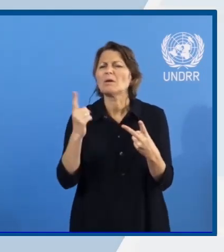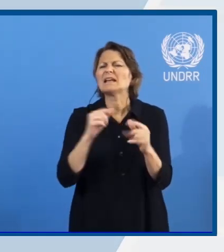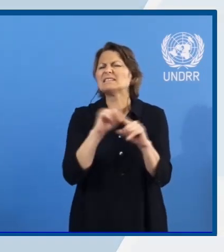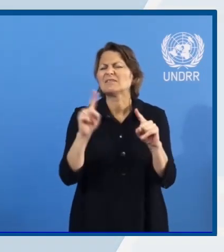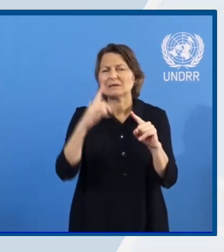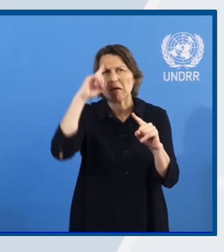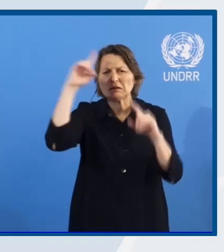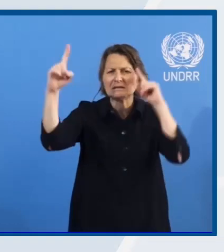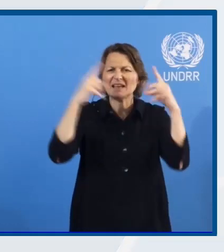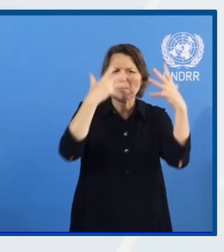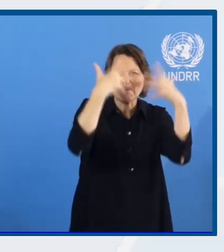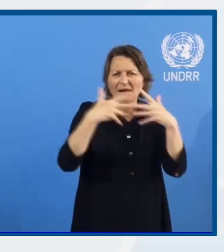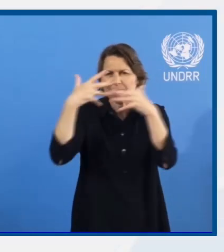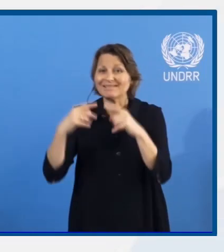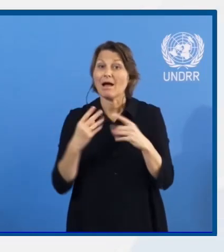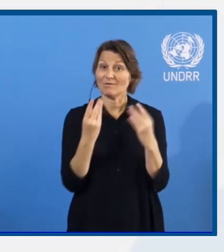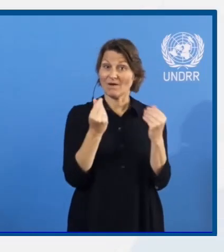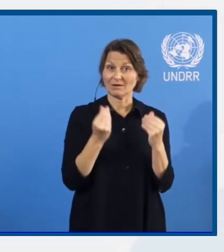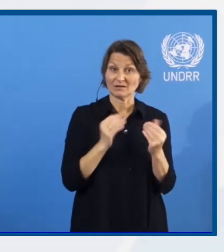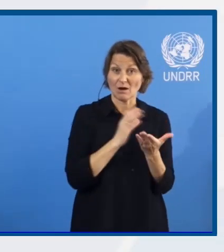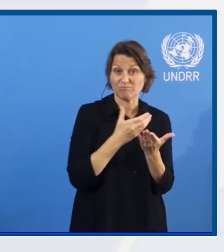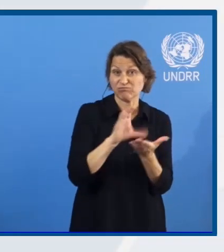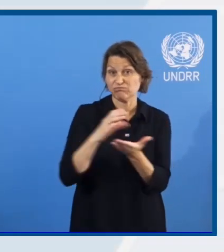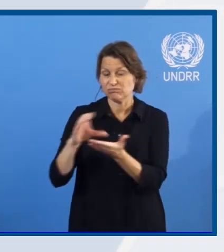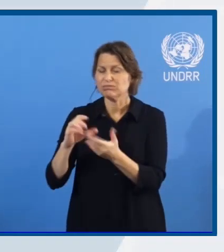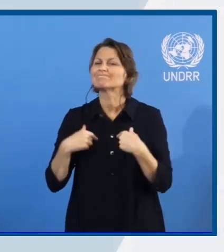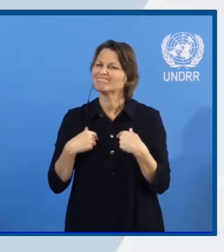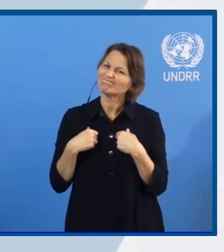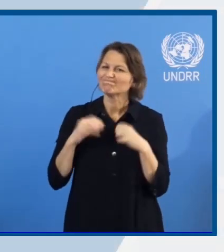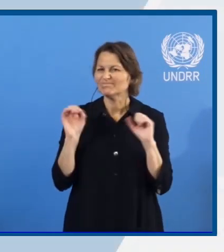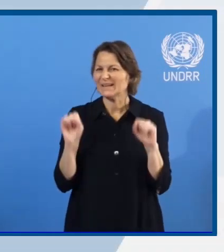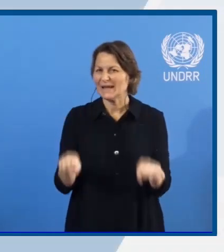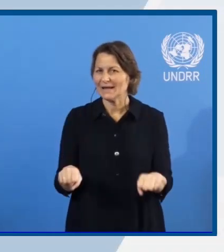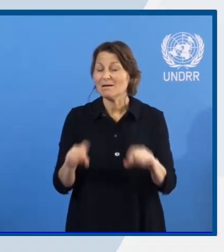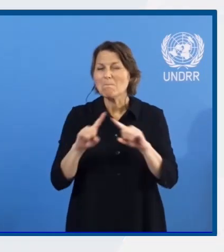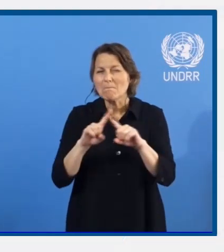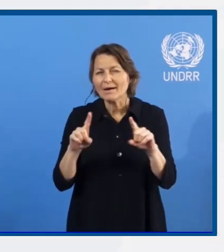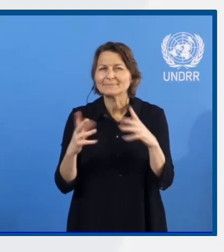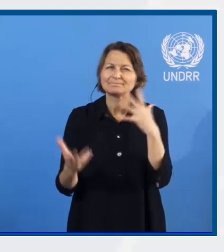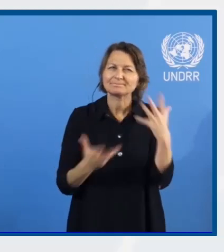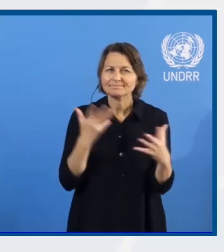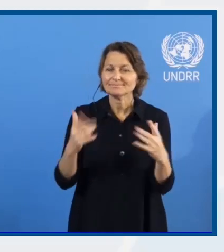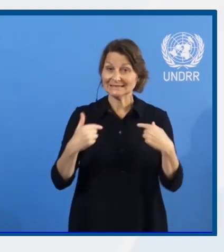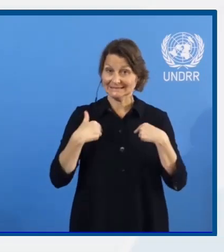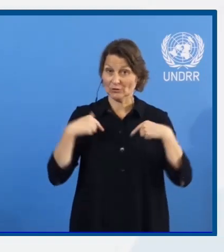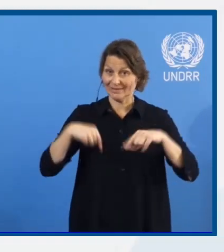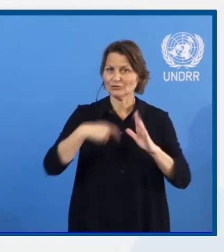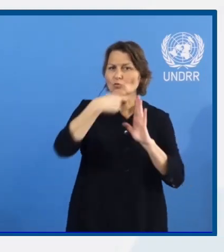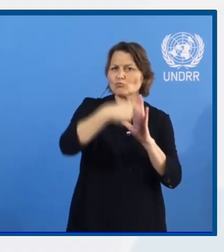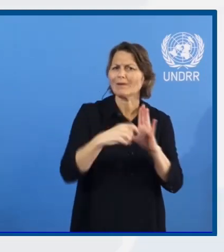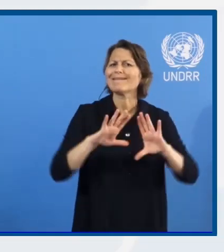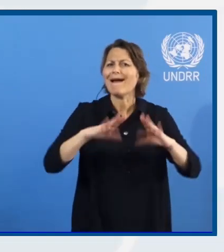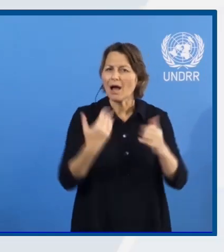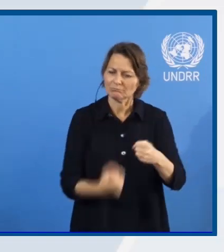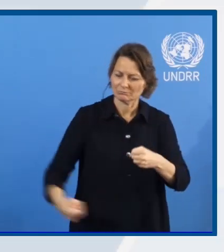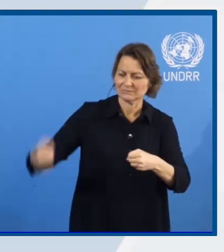mechanisms as part of the puzzle, but also probably in terms of enabling the project constructs themselves to